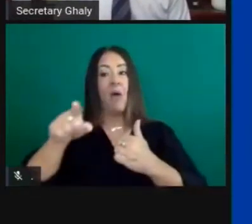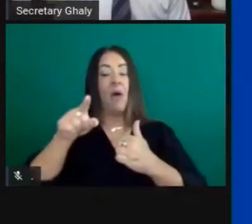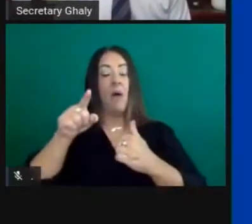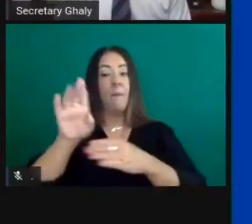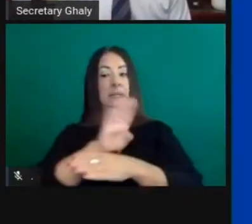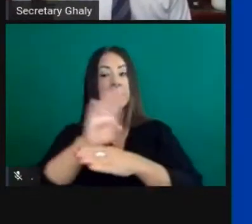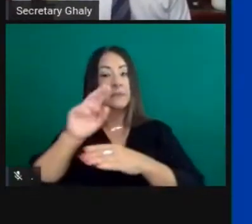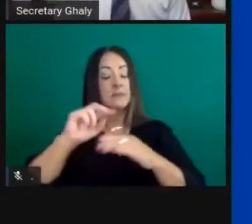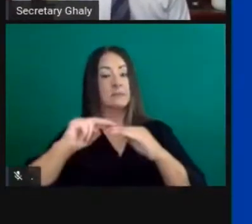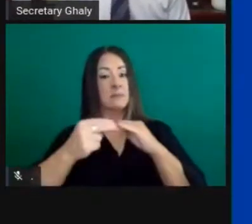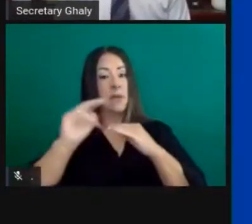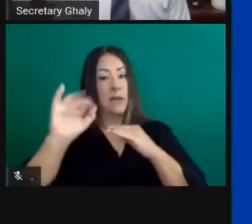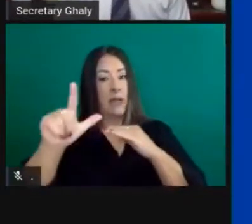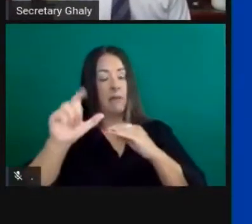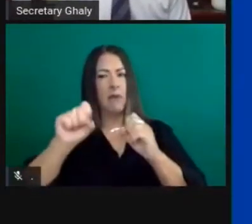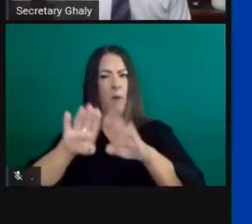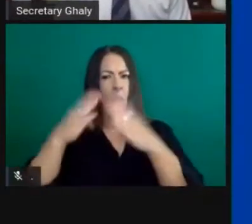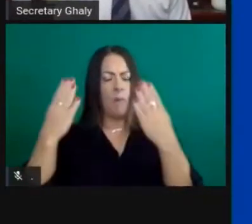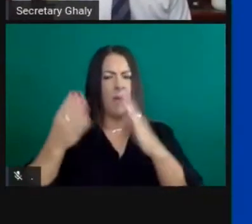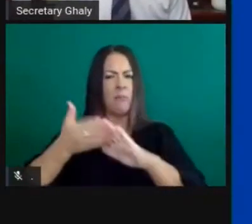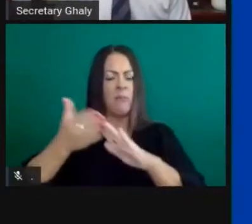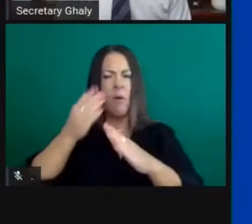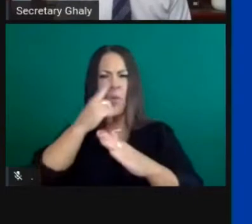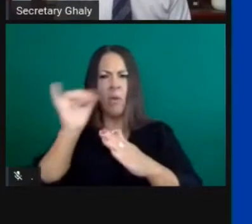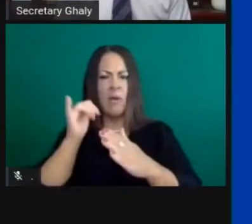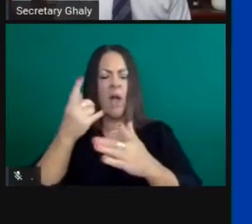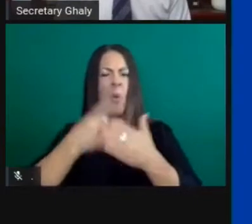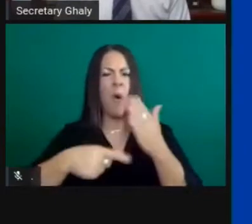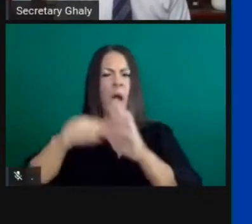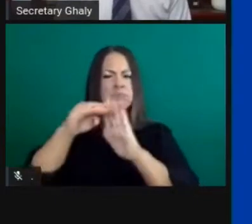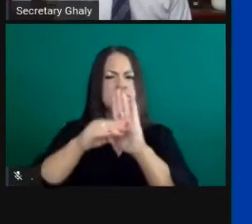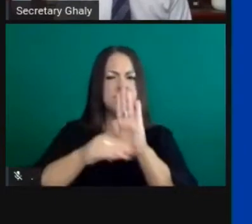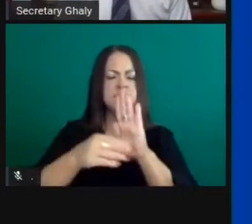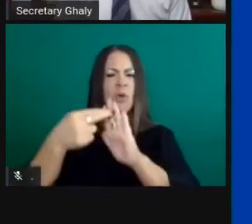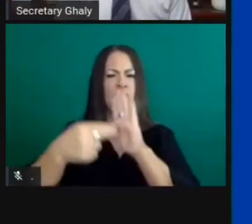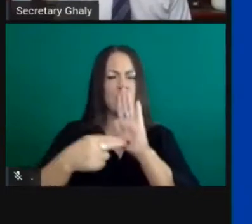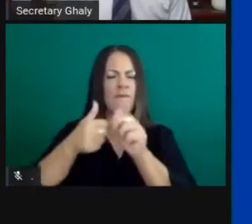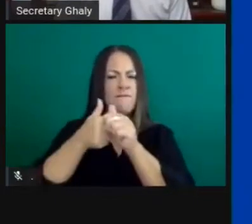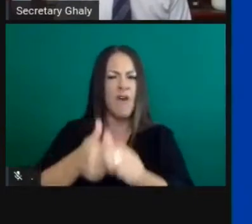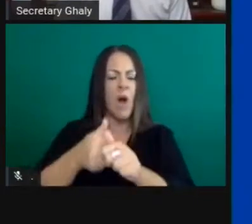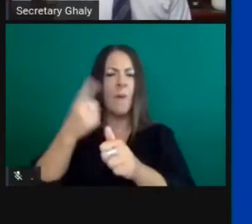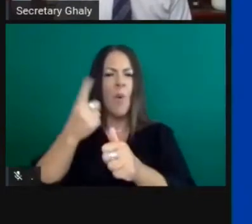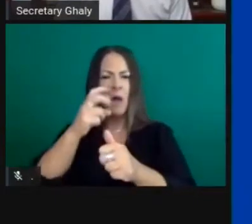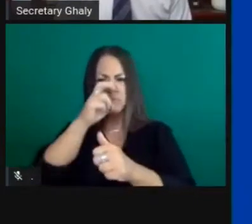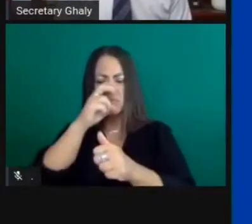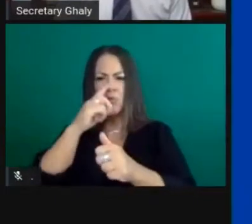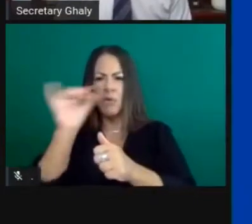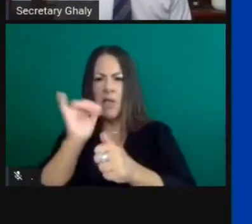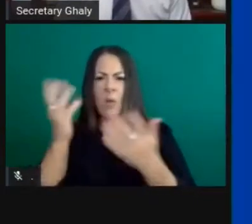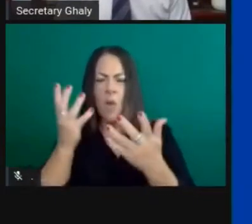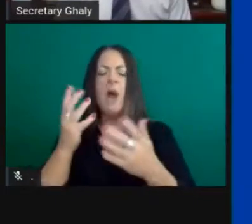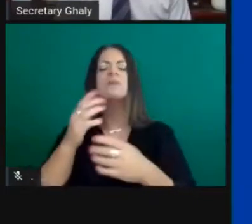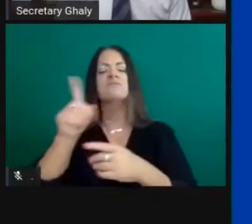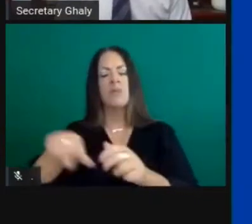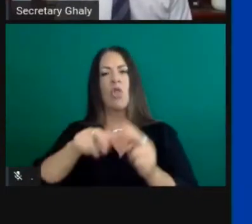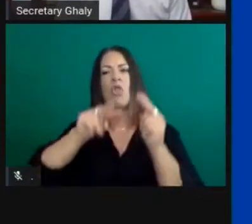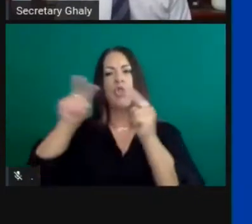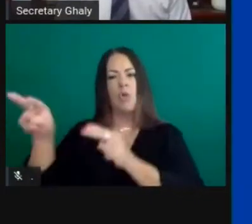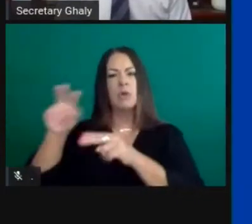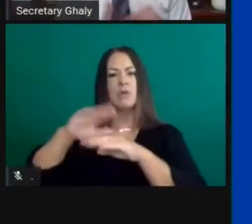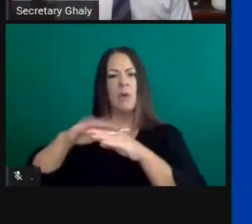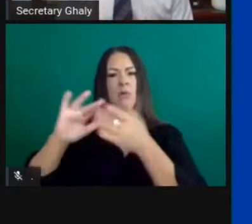salons, understanding the number of steps that they can take to make a lower risk environment for both staff and